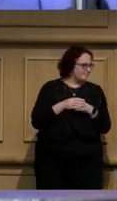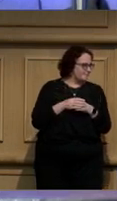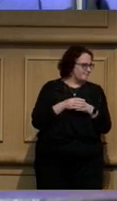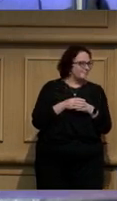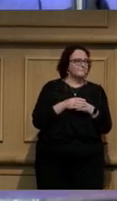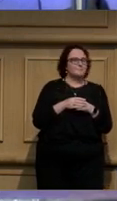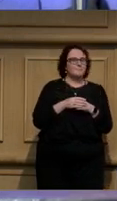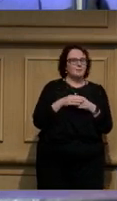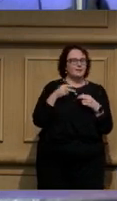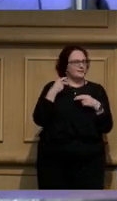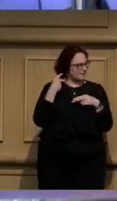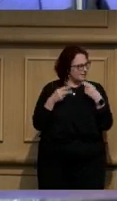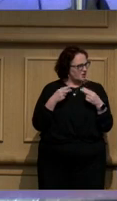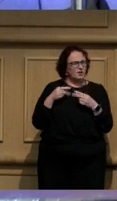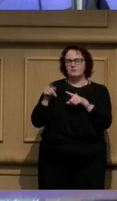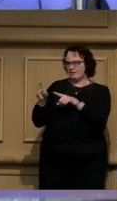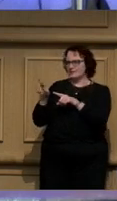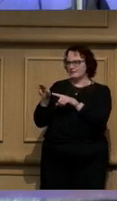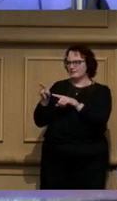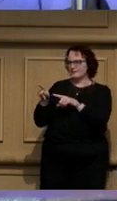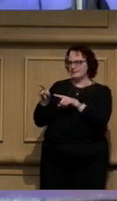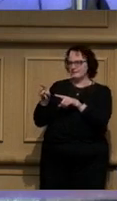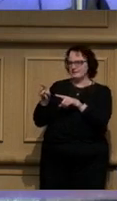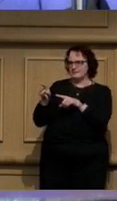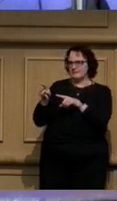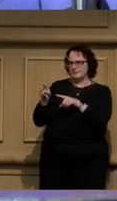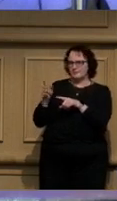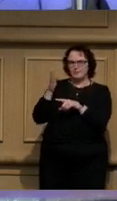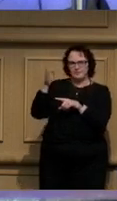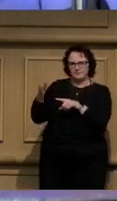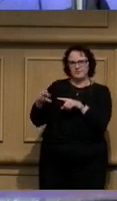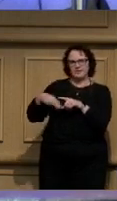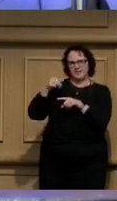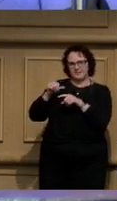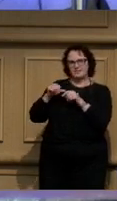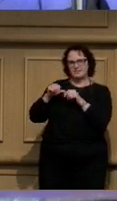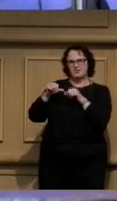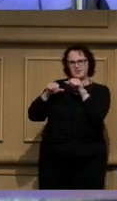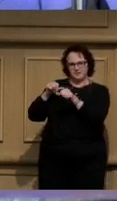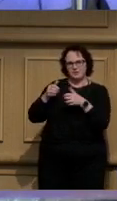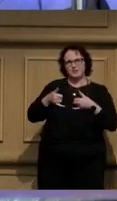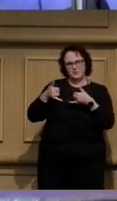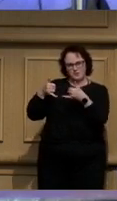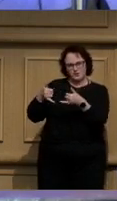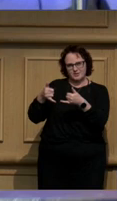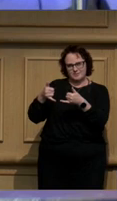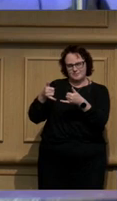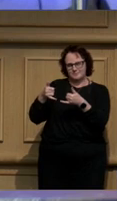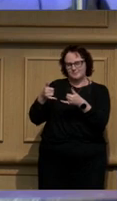dinner. It was when we went to Anna McCarrick as part of the Next Generation Award. Yeah, and we worked